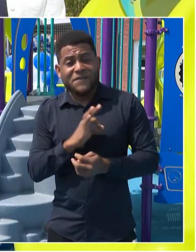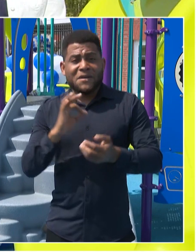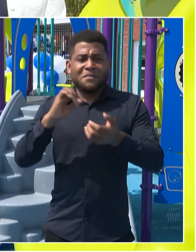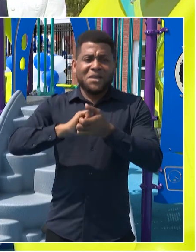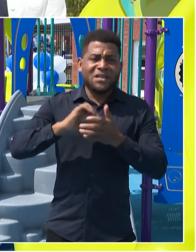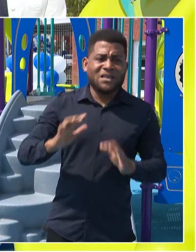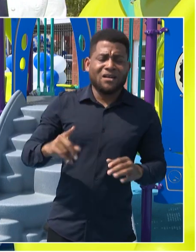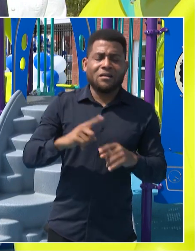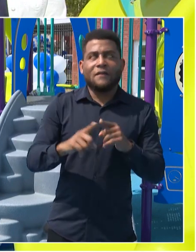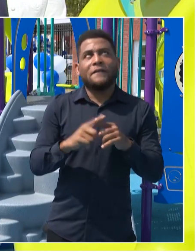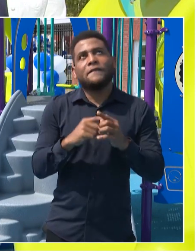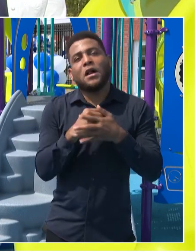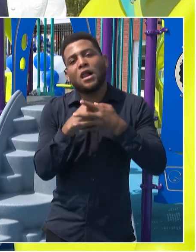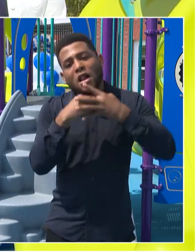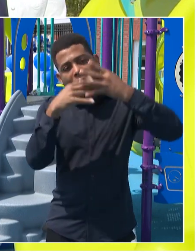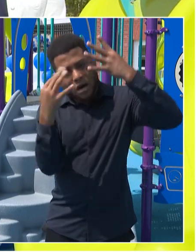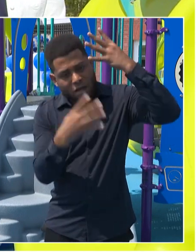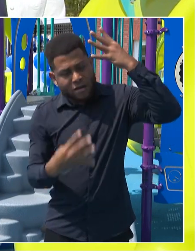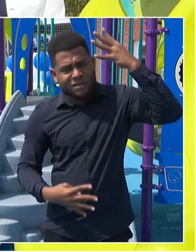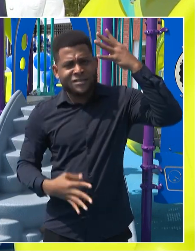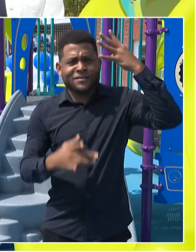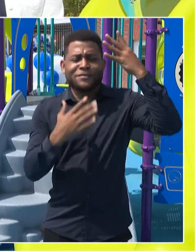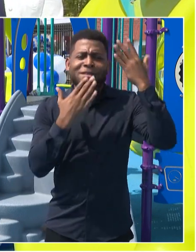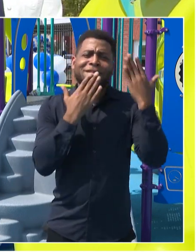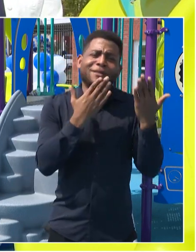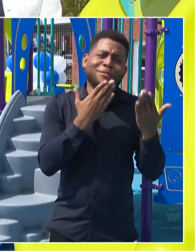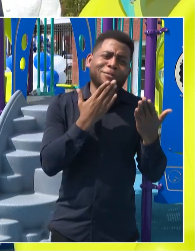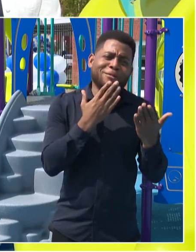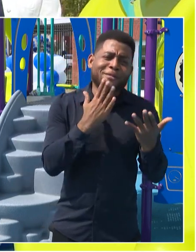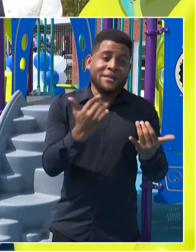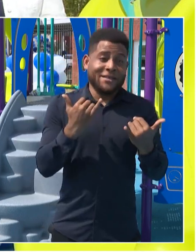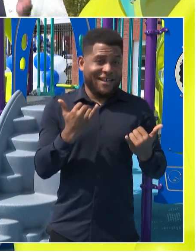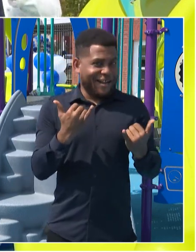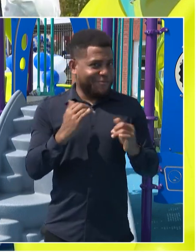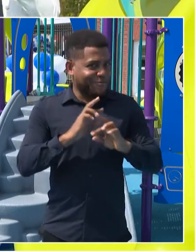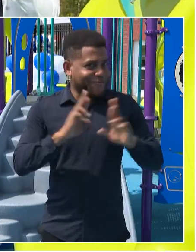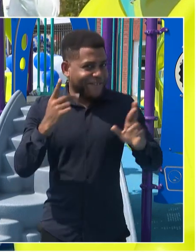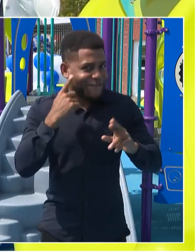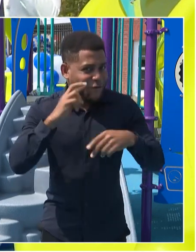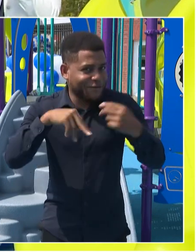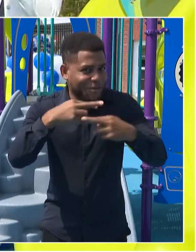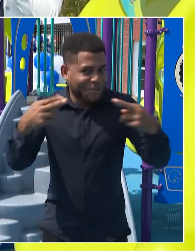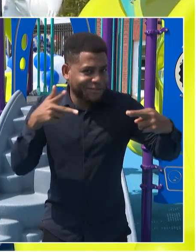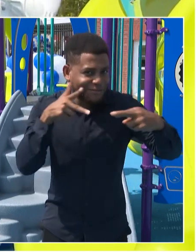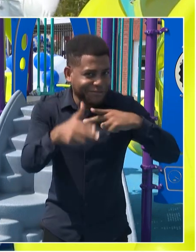It's my pleasure now to move us to the ribbon cutting, what we came here for. Thank you.